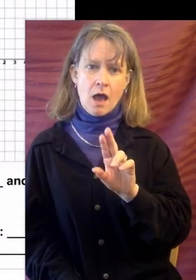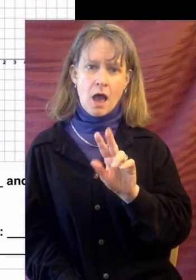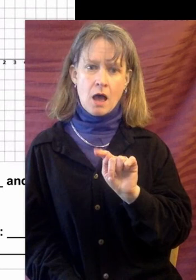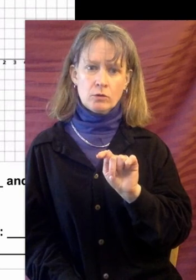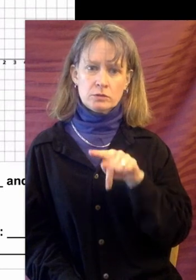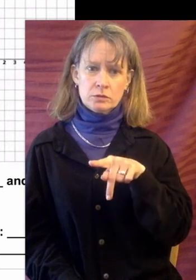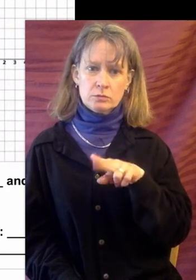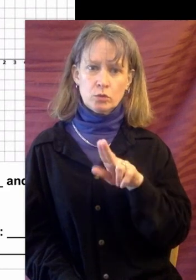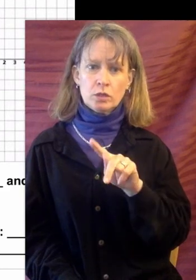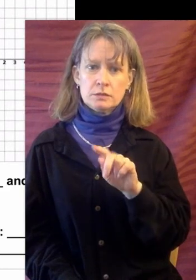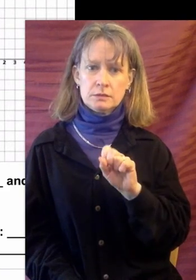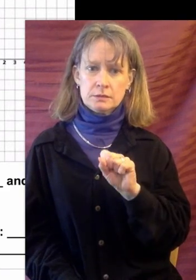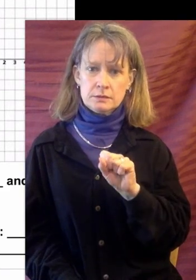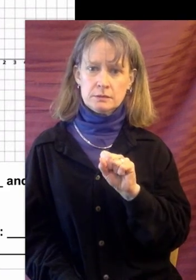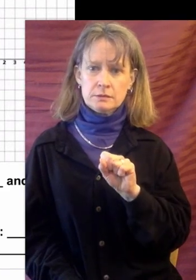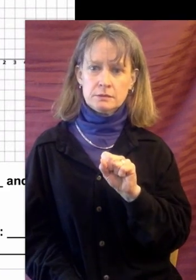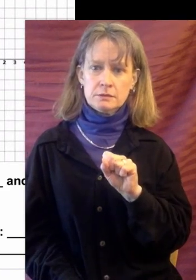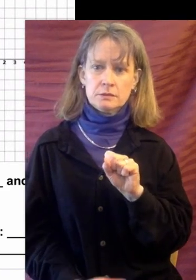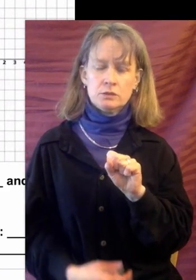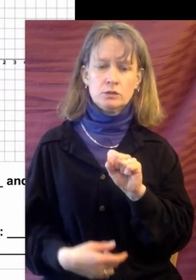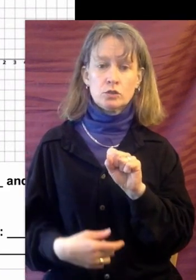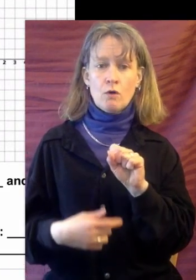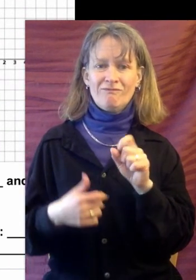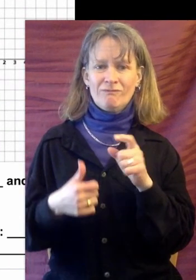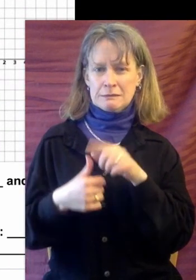So we have 8,